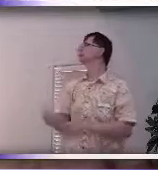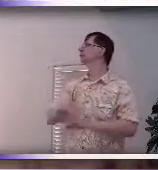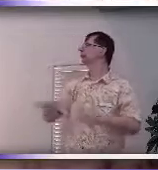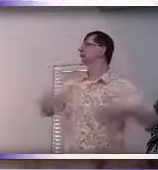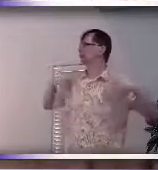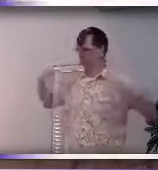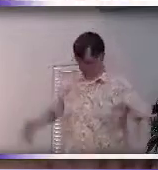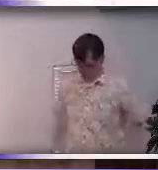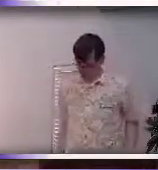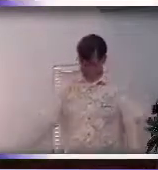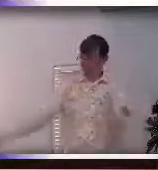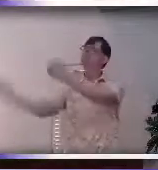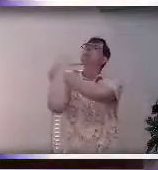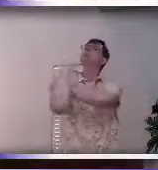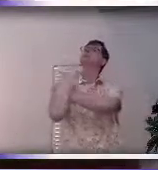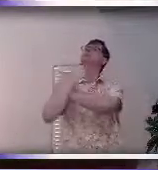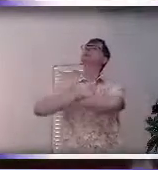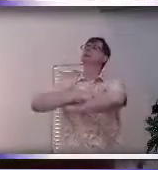armor, sorry.